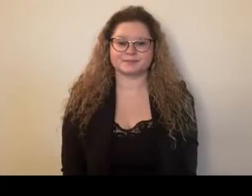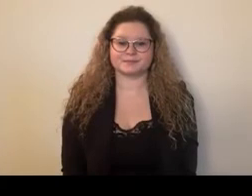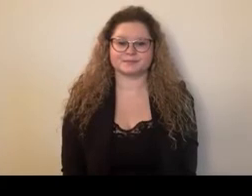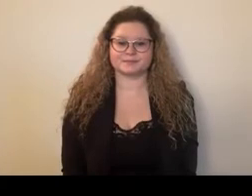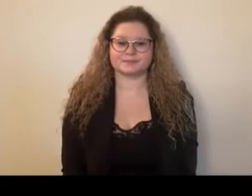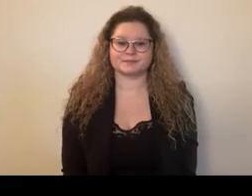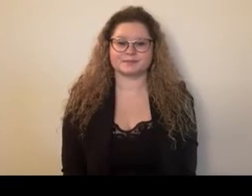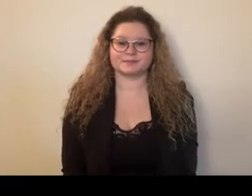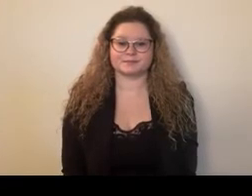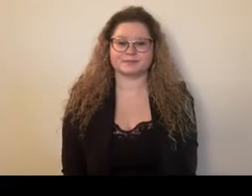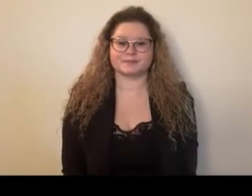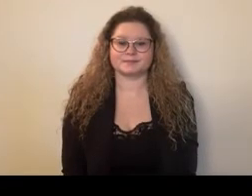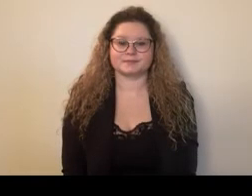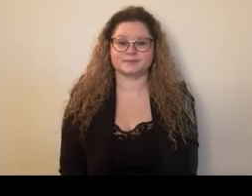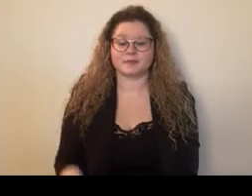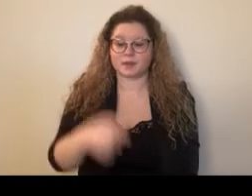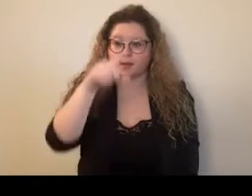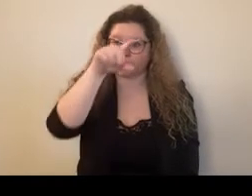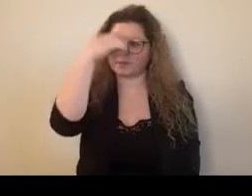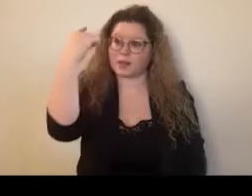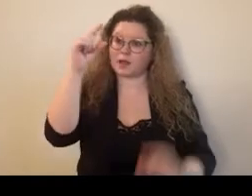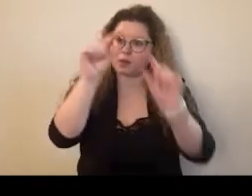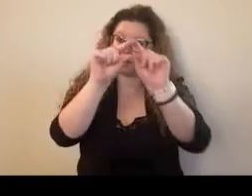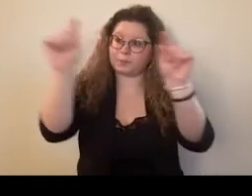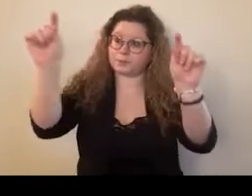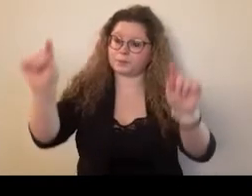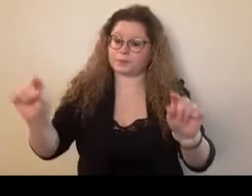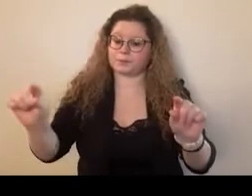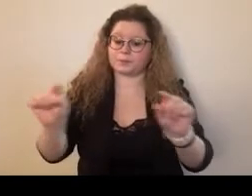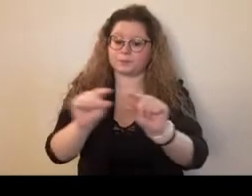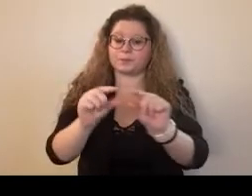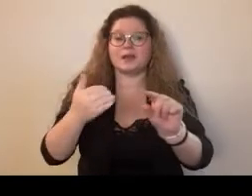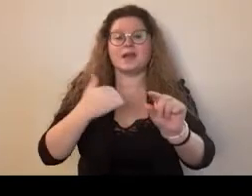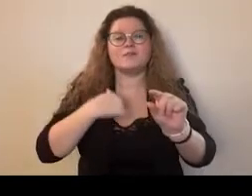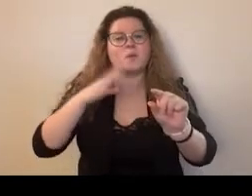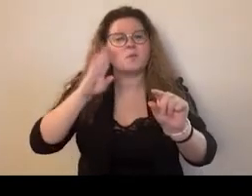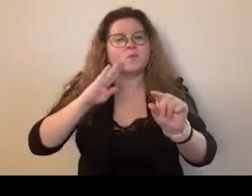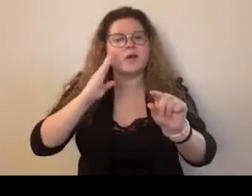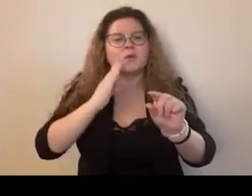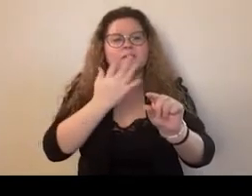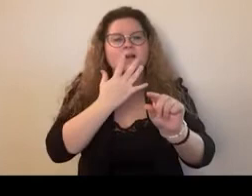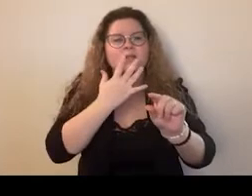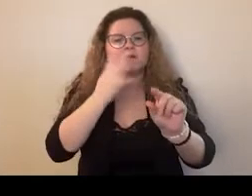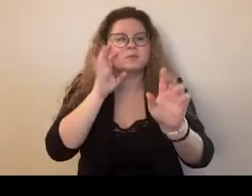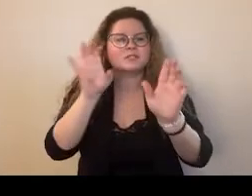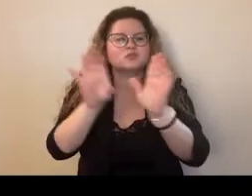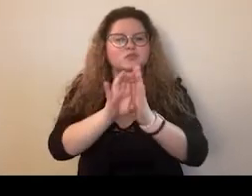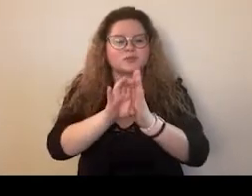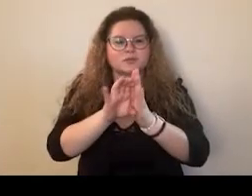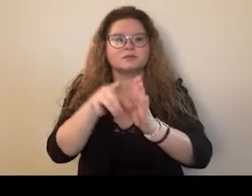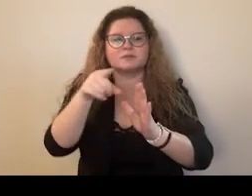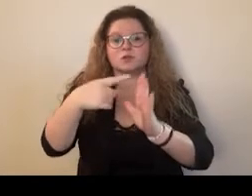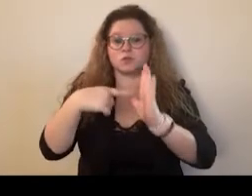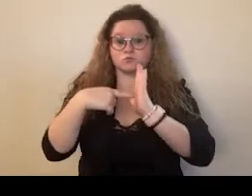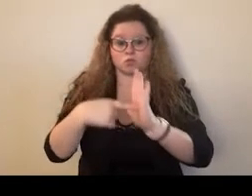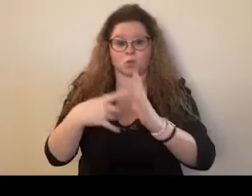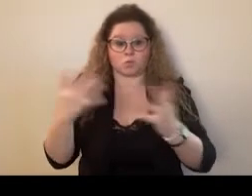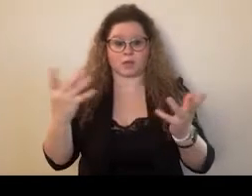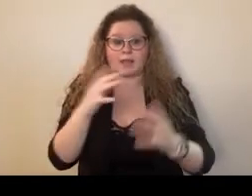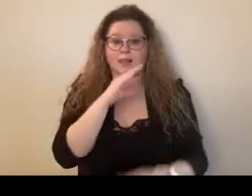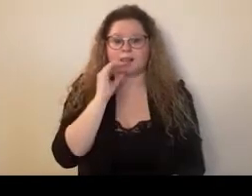A black frame holds a white mat, which holds a sepia-coloured photograph, which shows one of the Halifax